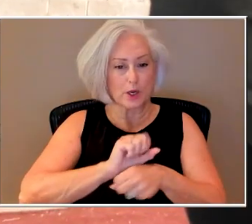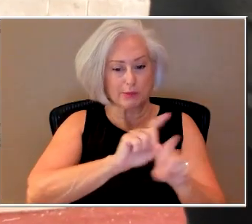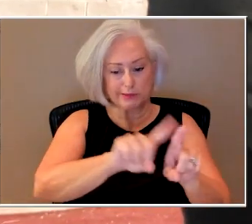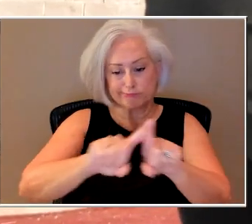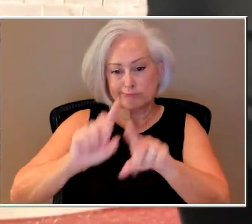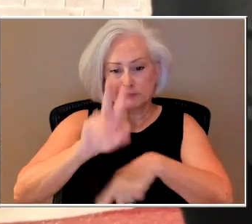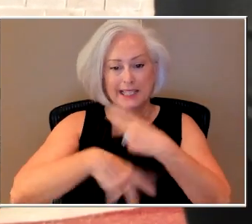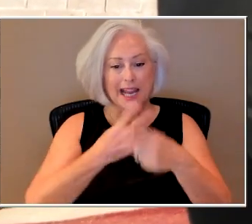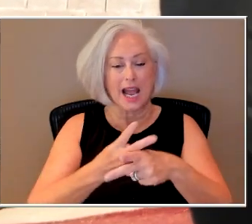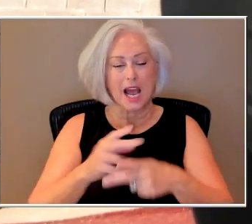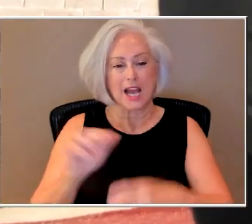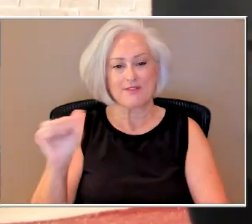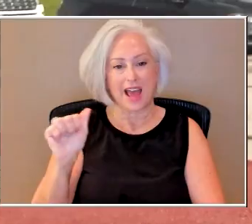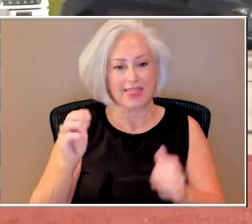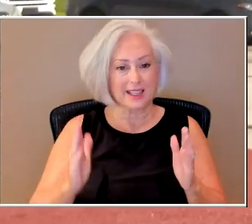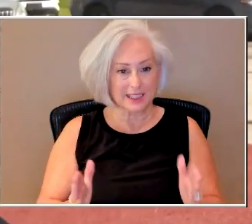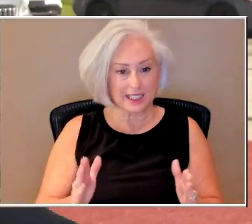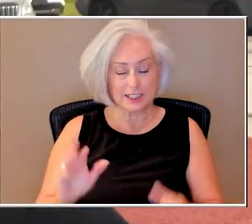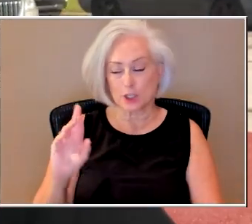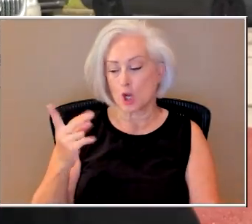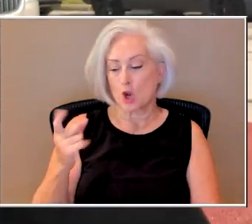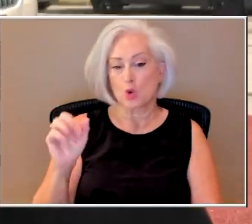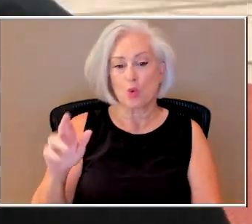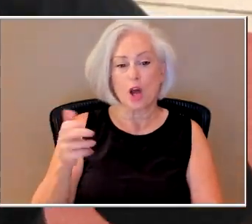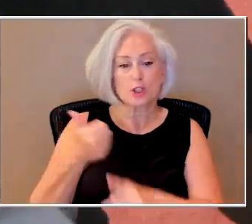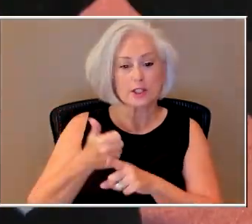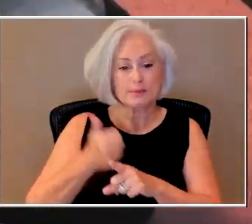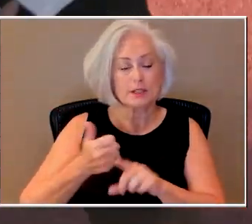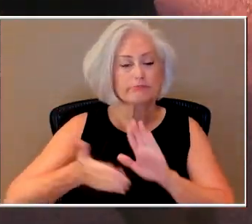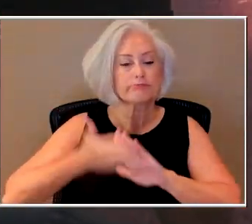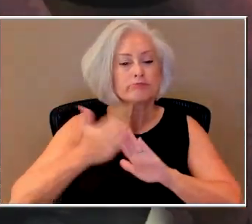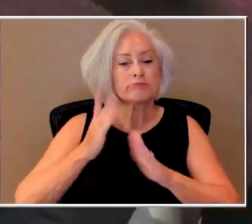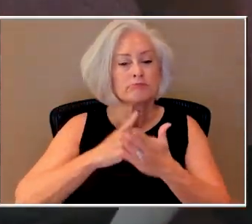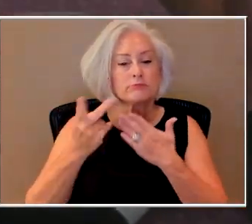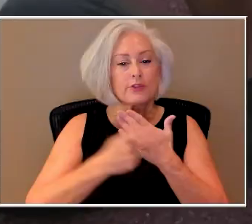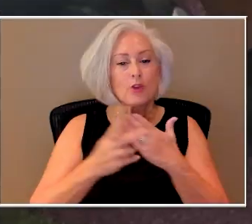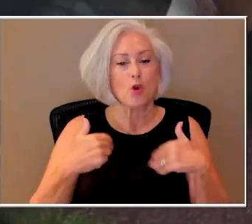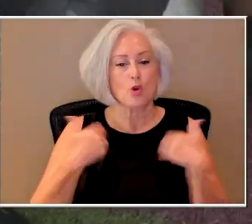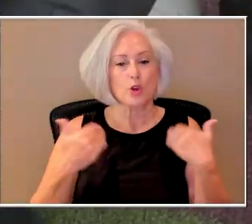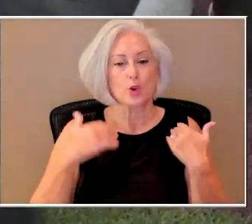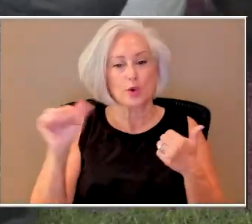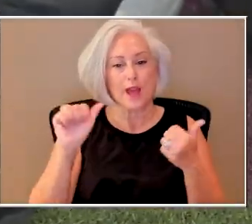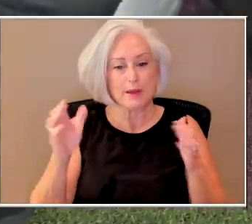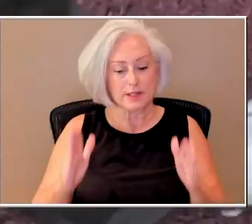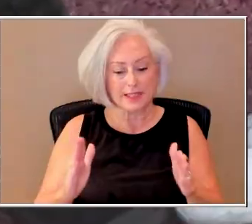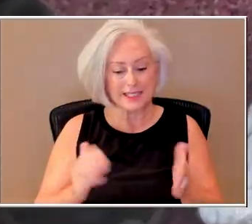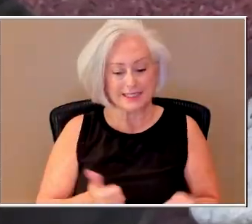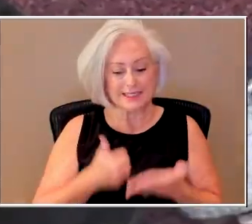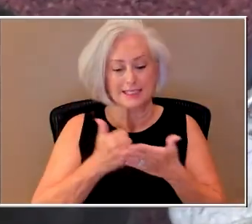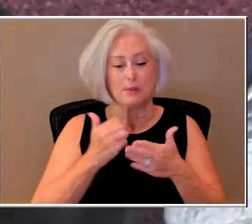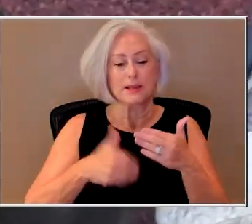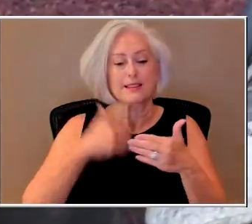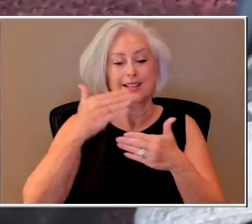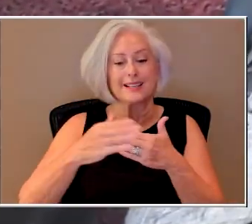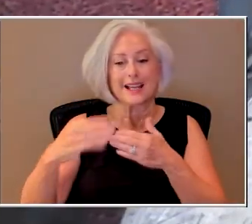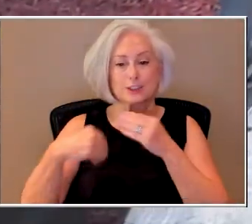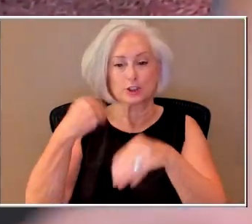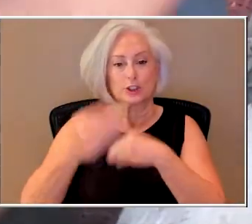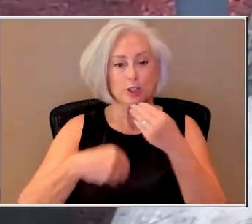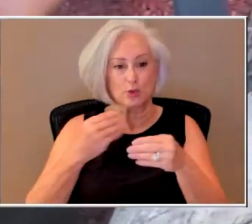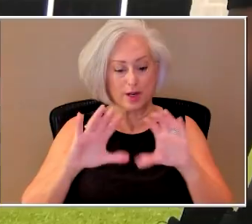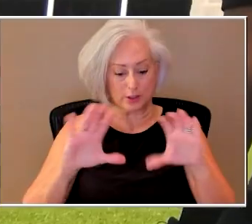team of trainers run programs for youth athletes, helping the next generation not just play, but play